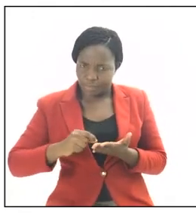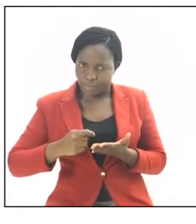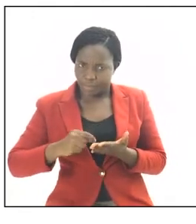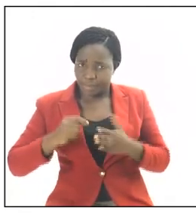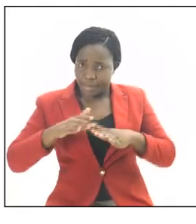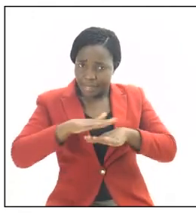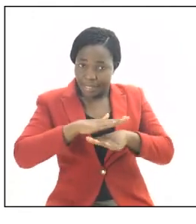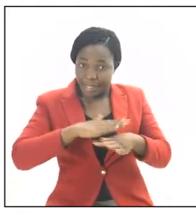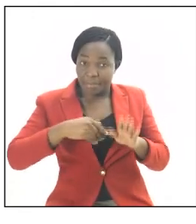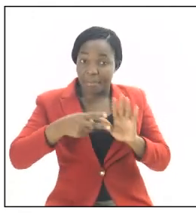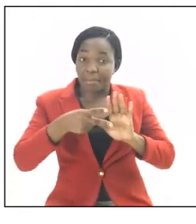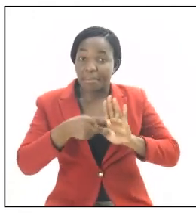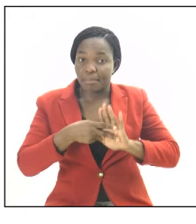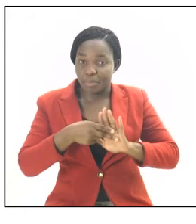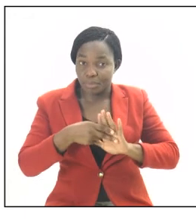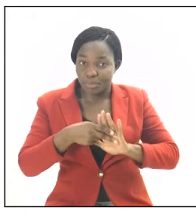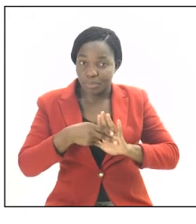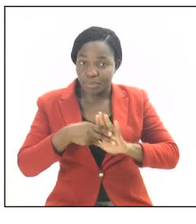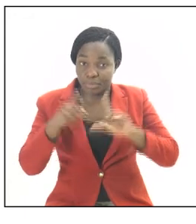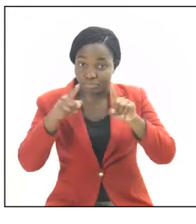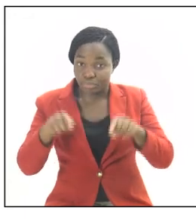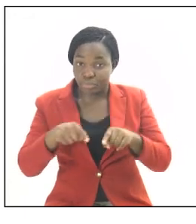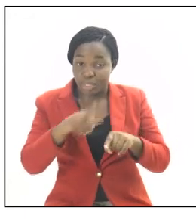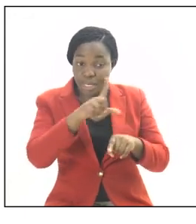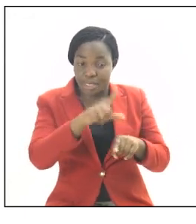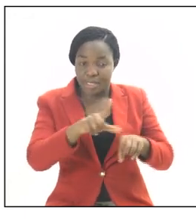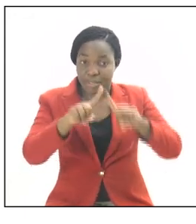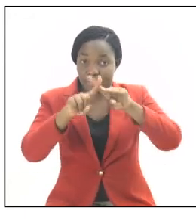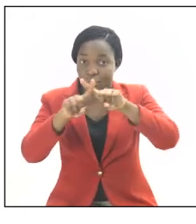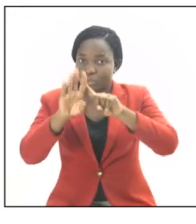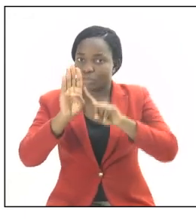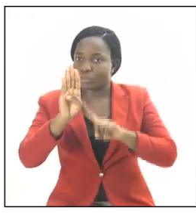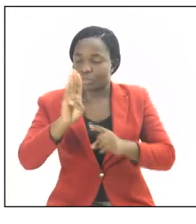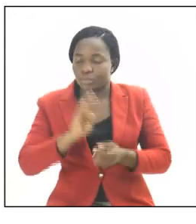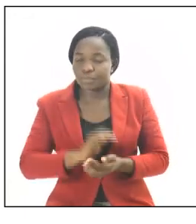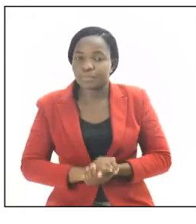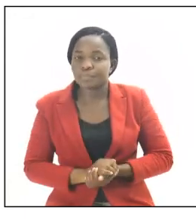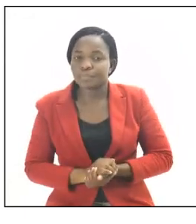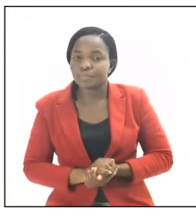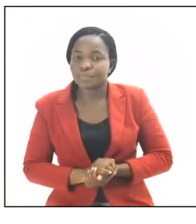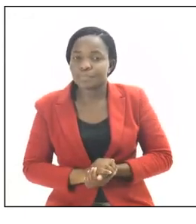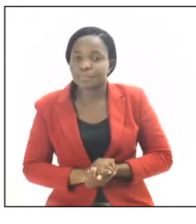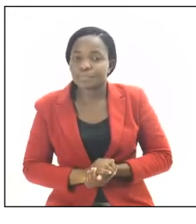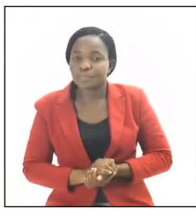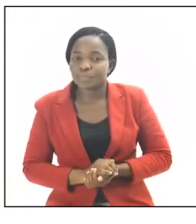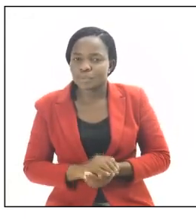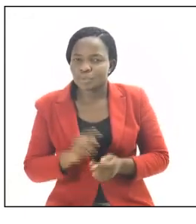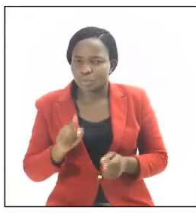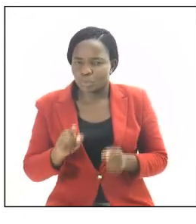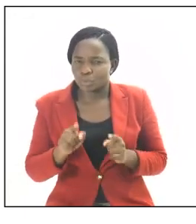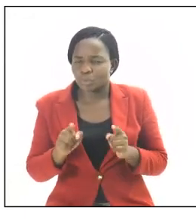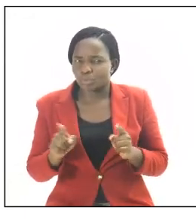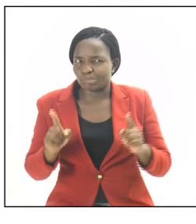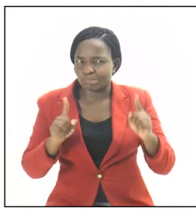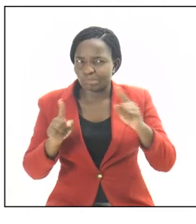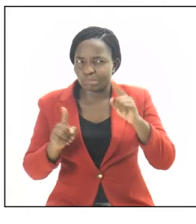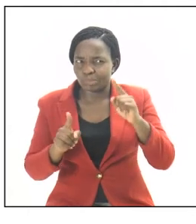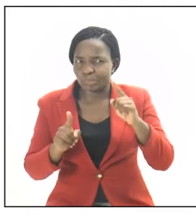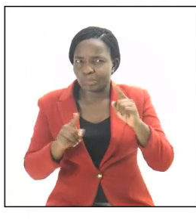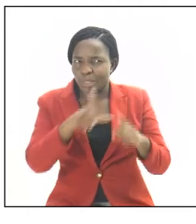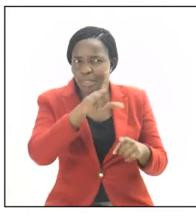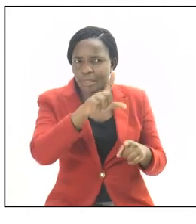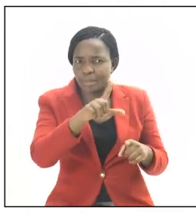area equals length times breadth. So it will be the